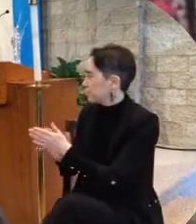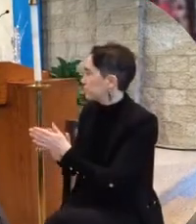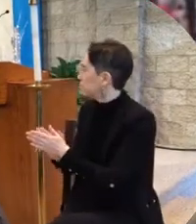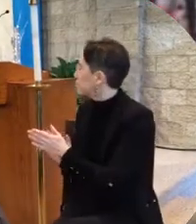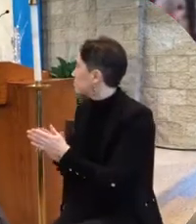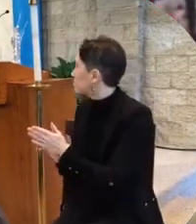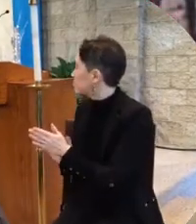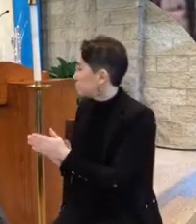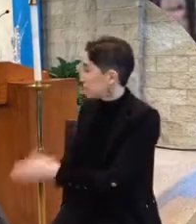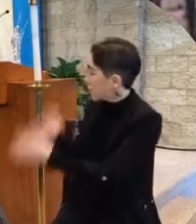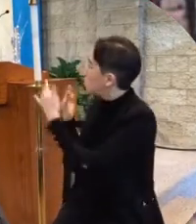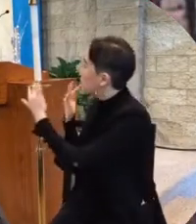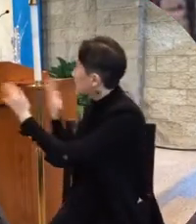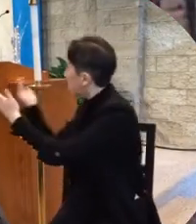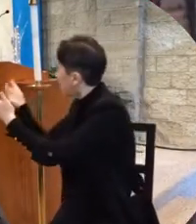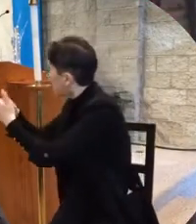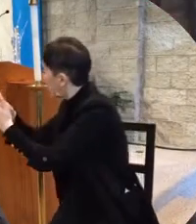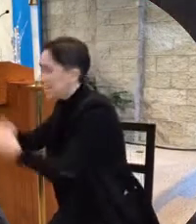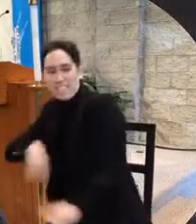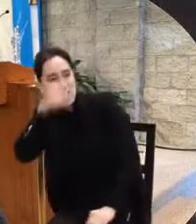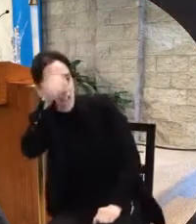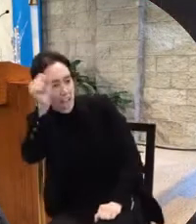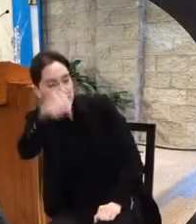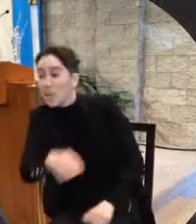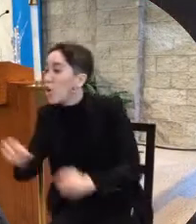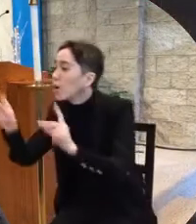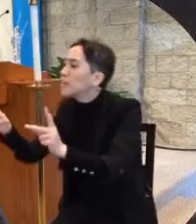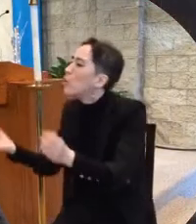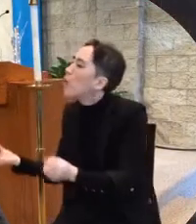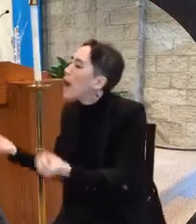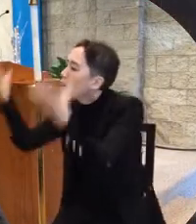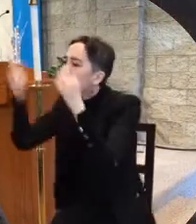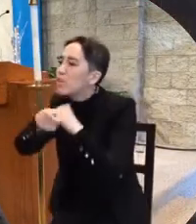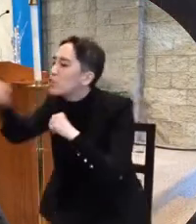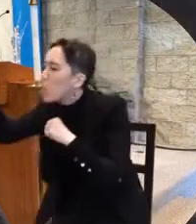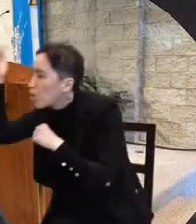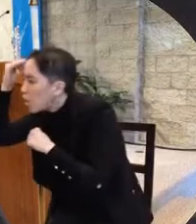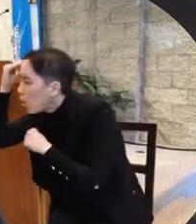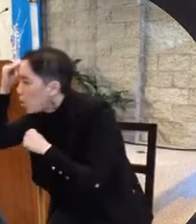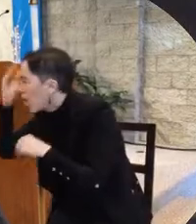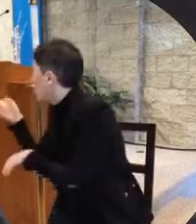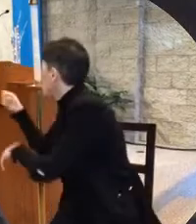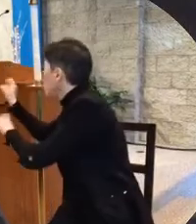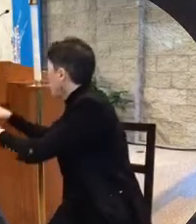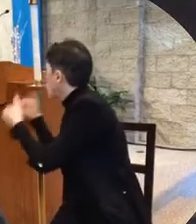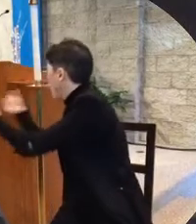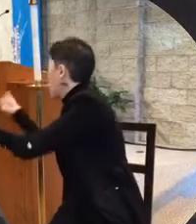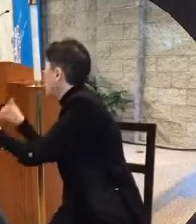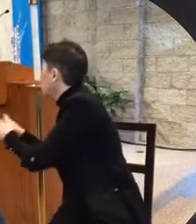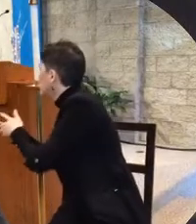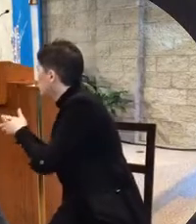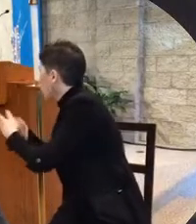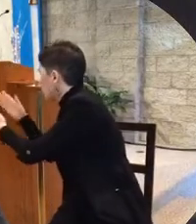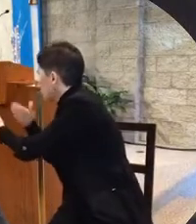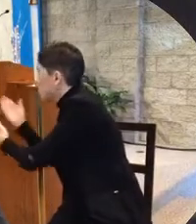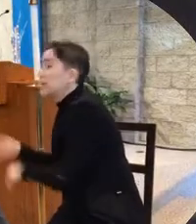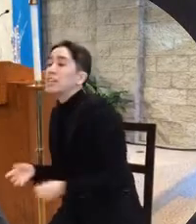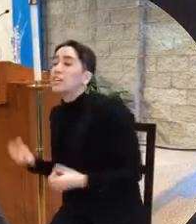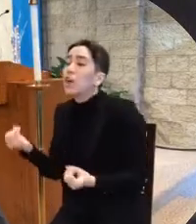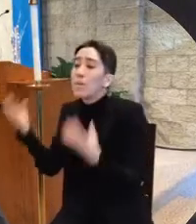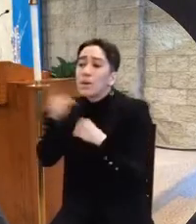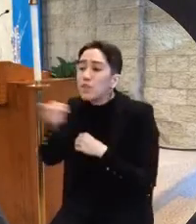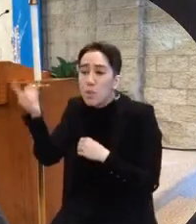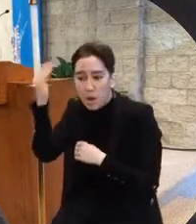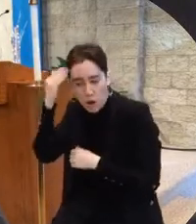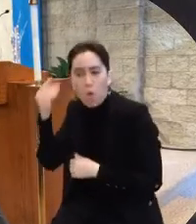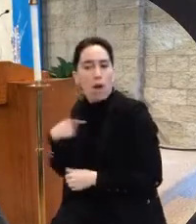Are we singing again? Yeah. All right. So how many of y'all know? You can start playing, babe. So how many of y'all know I used to sing with